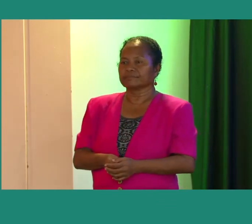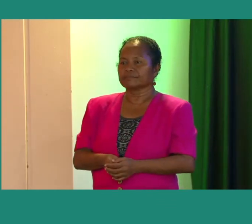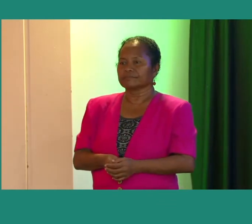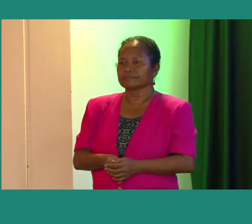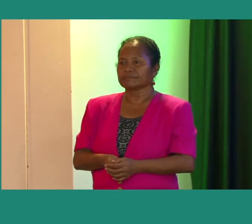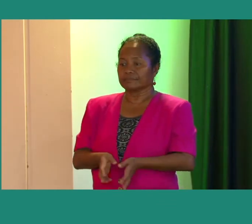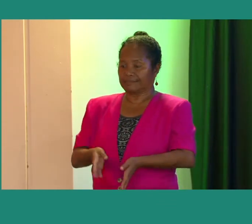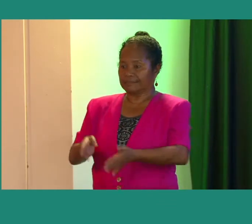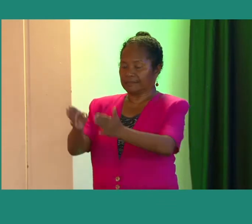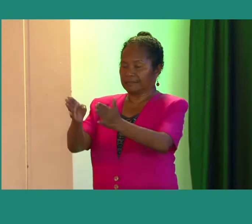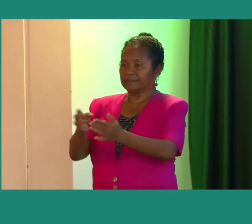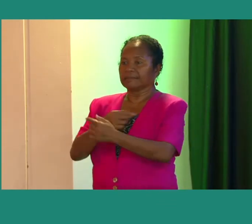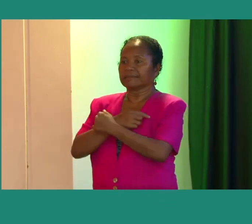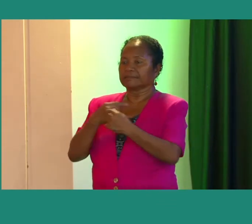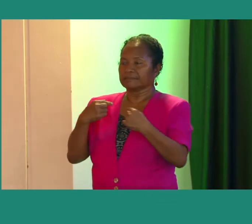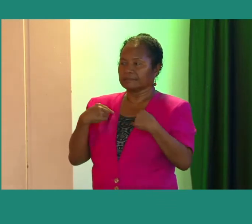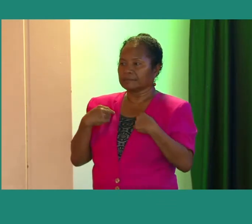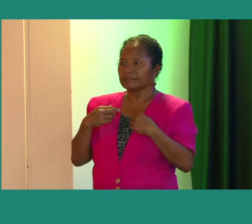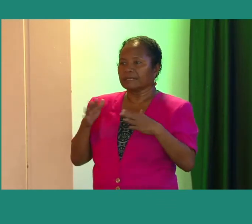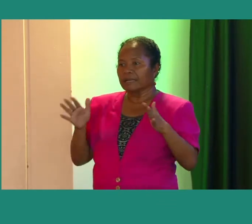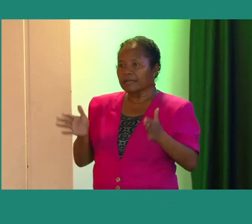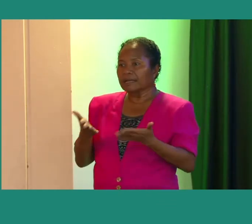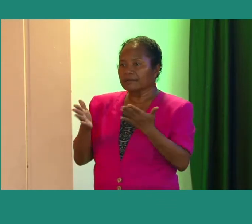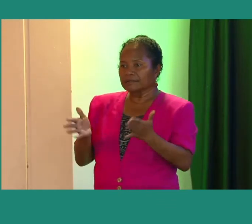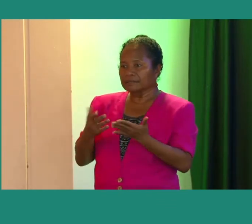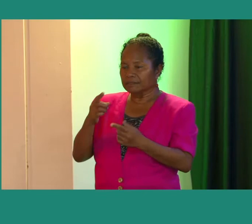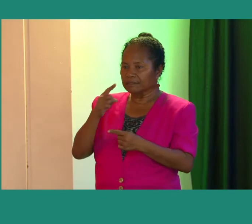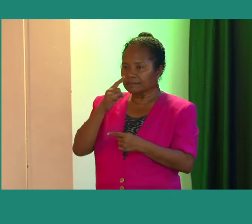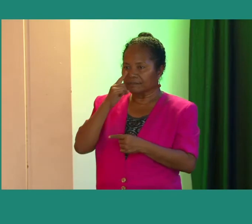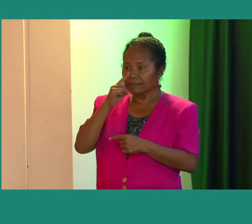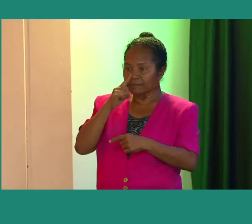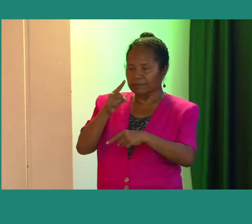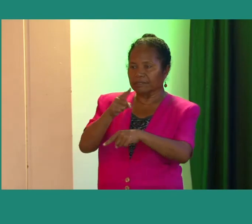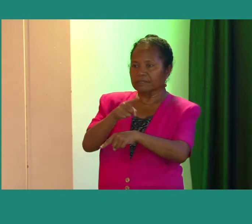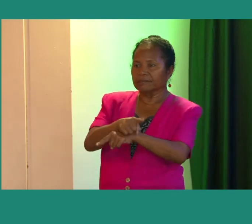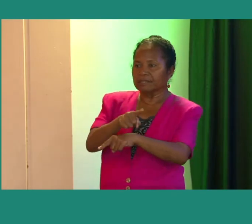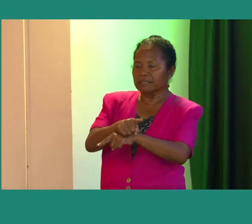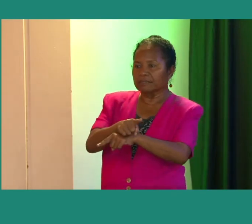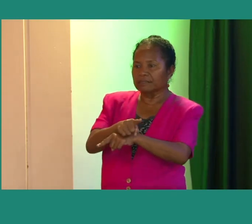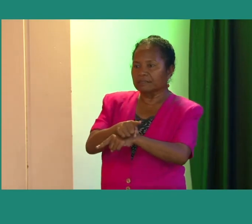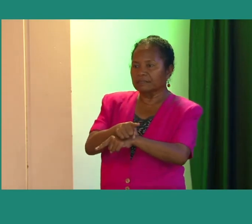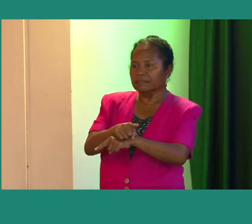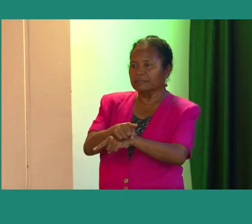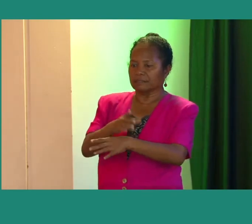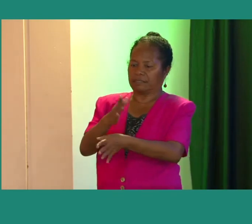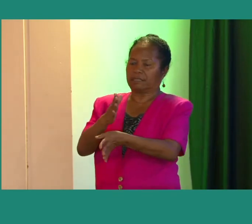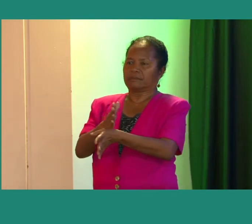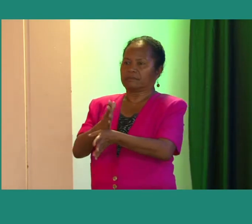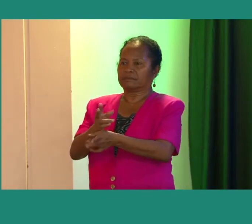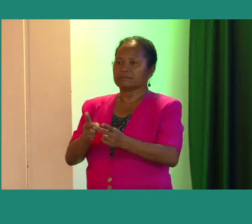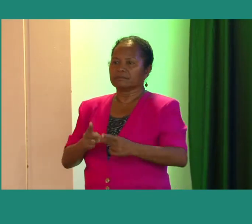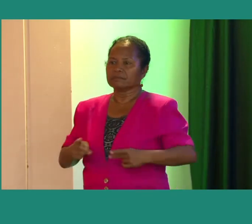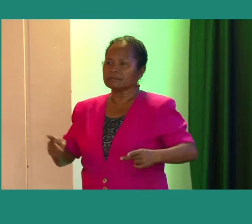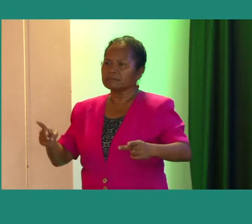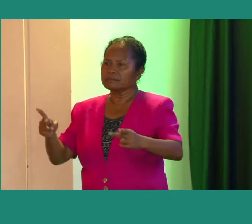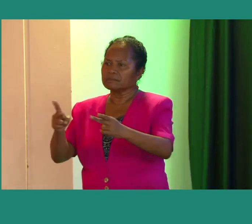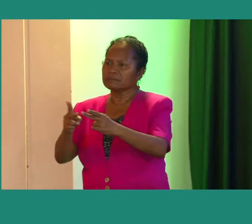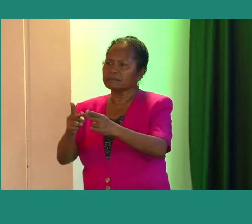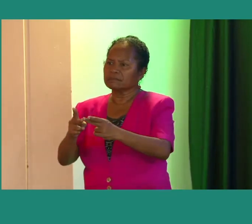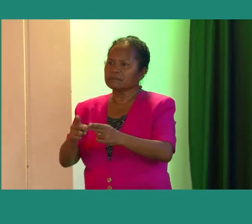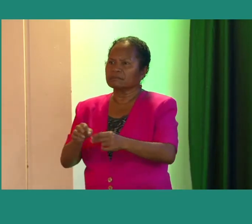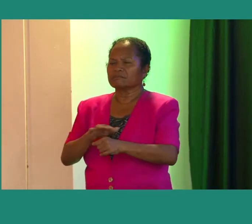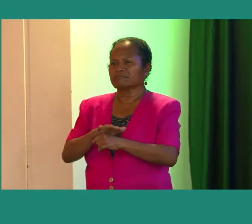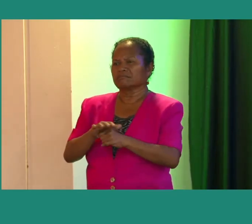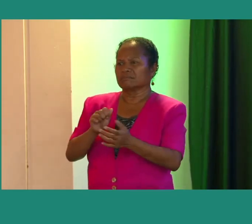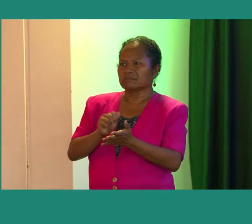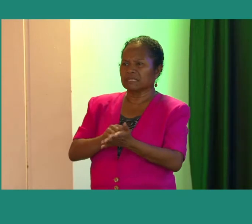the way that we need to be encouraging people with disability in the workforce is to make sure that